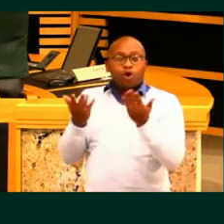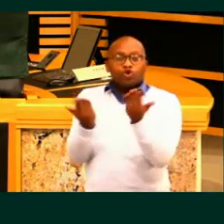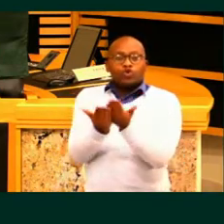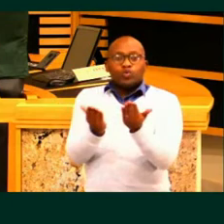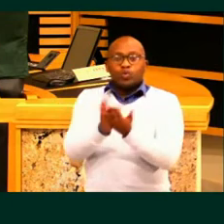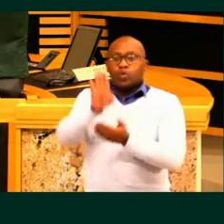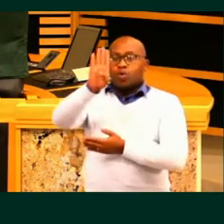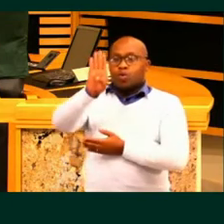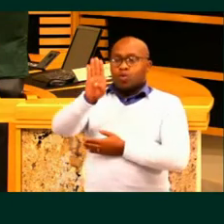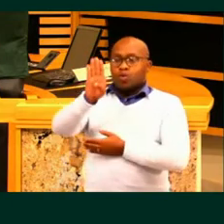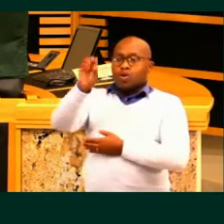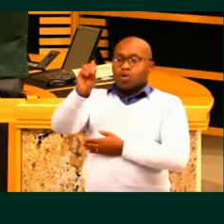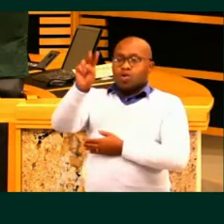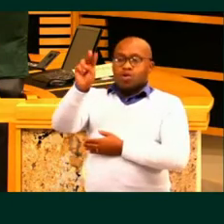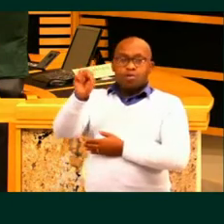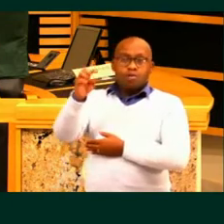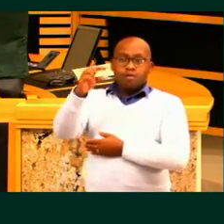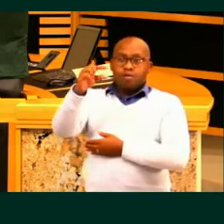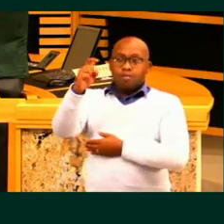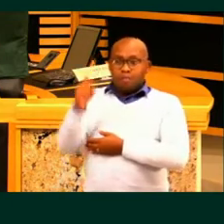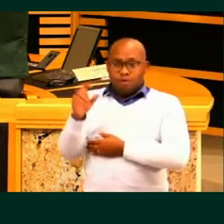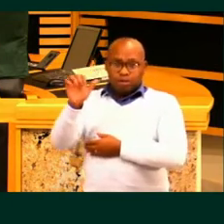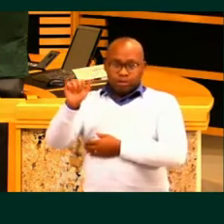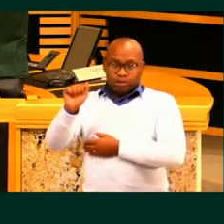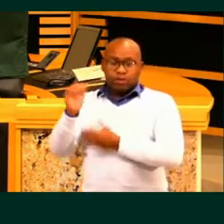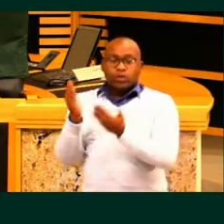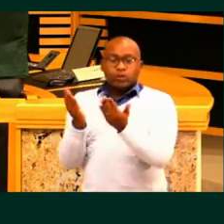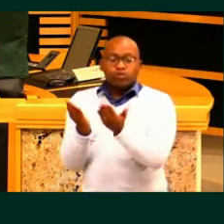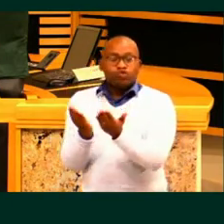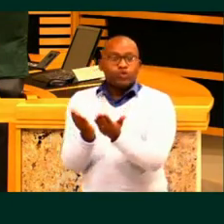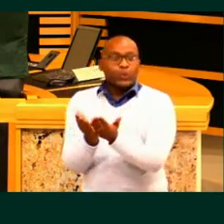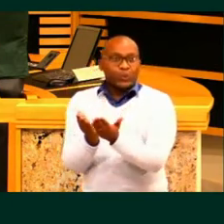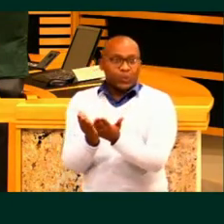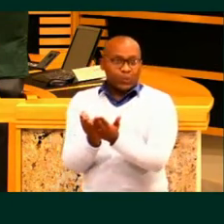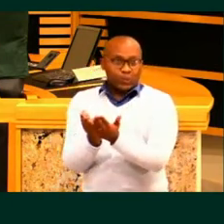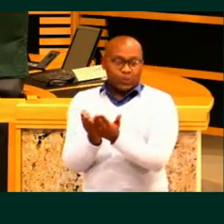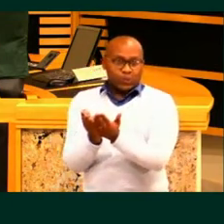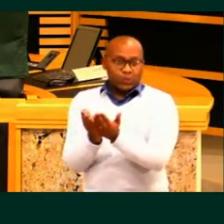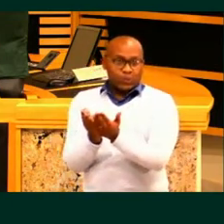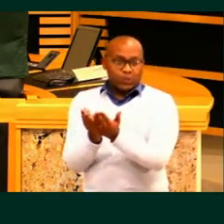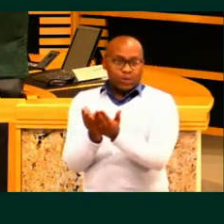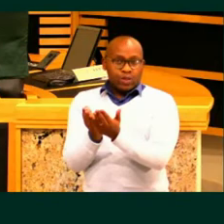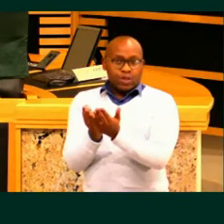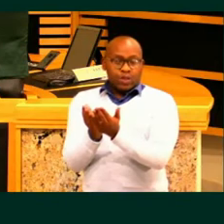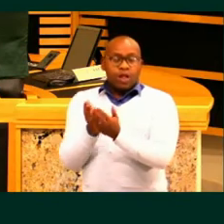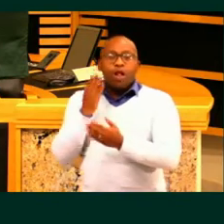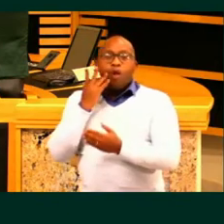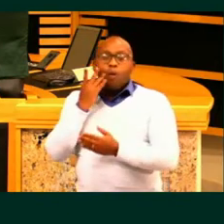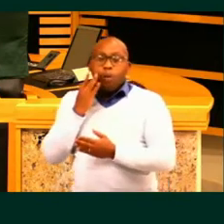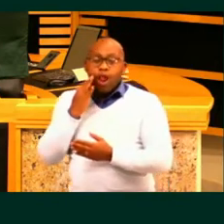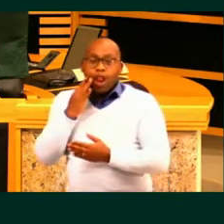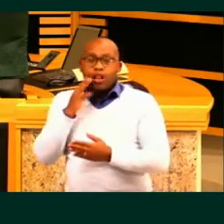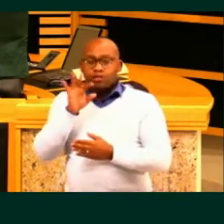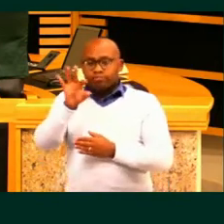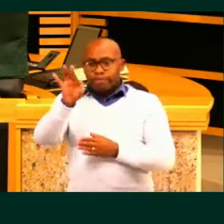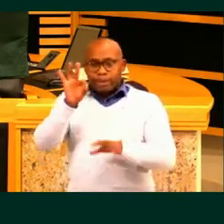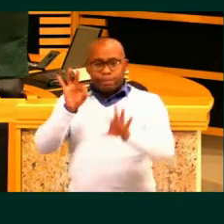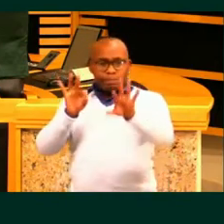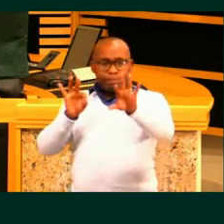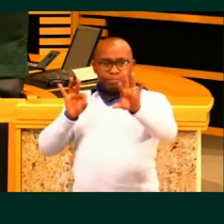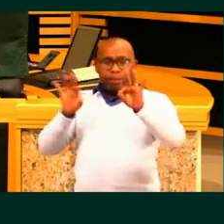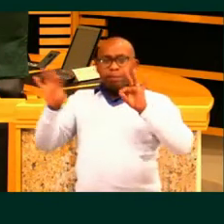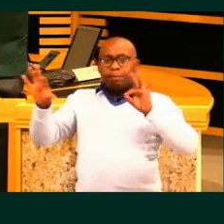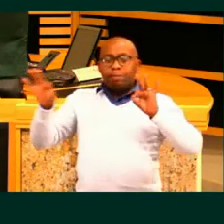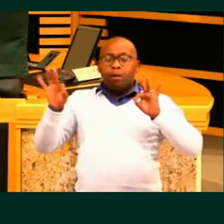school so I'm saying when you isolate these matters from the broad tast